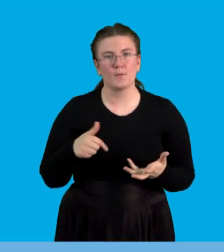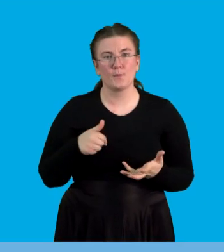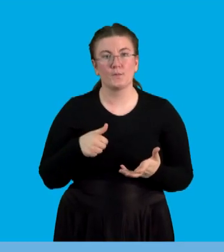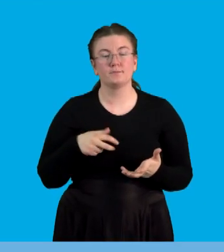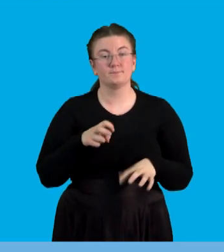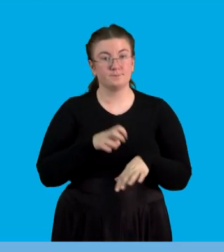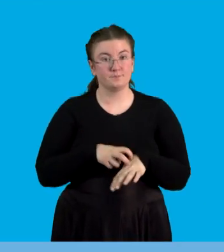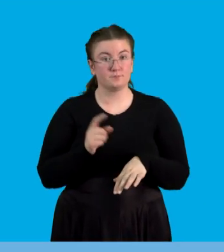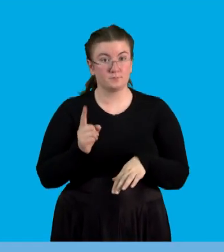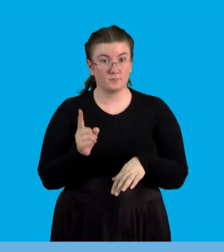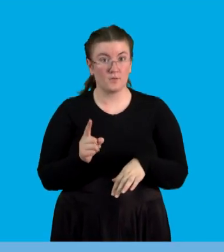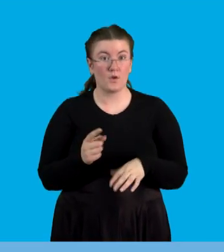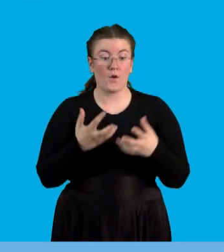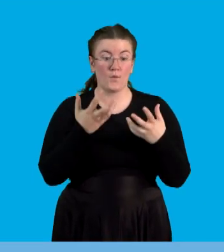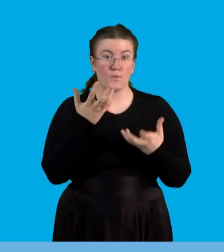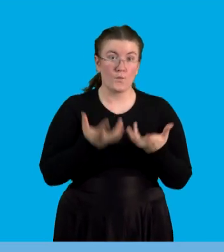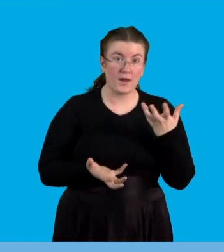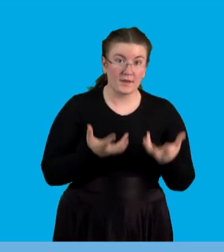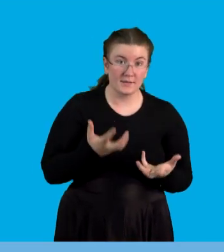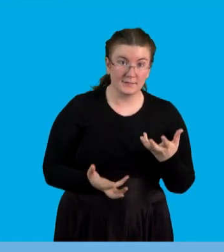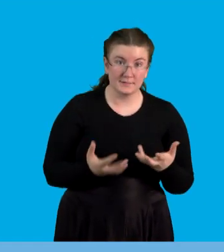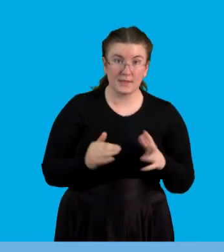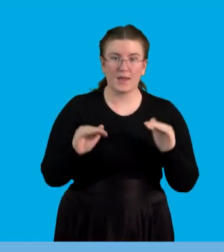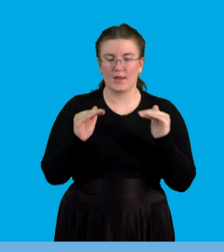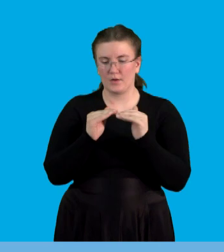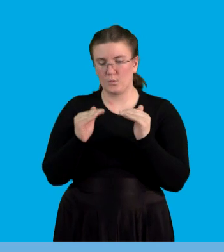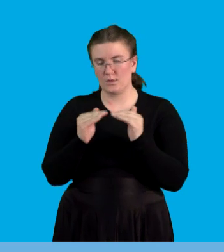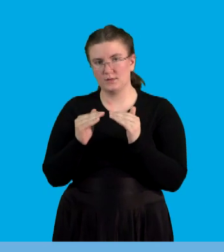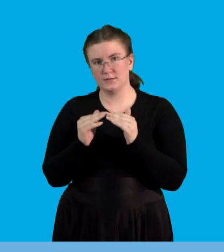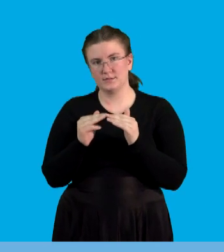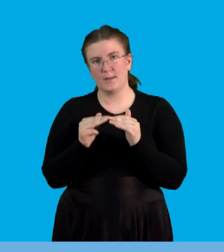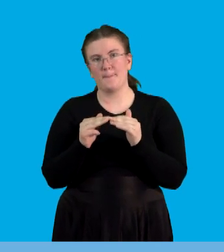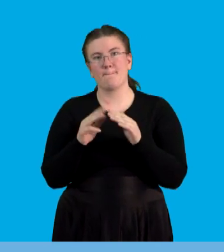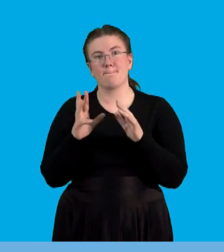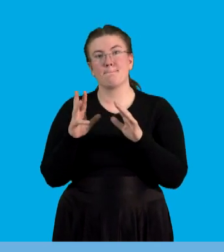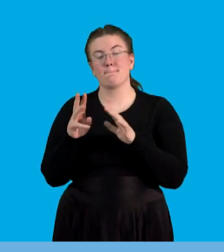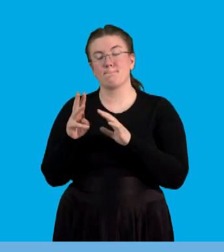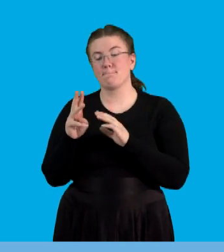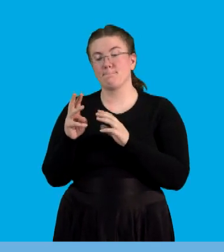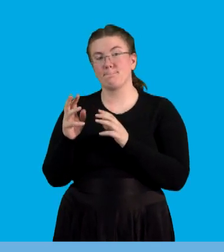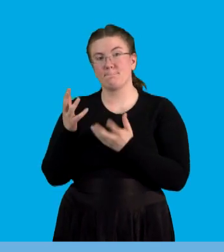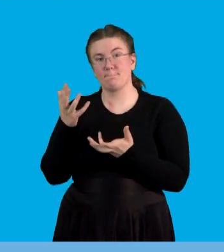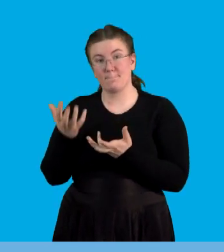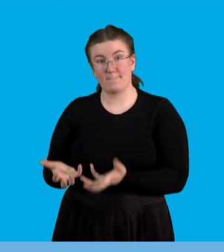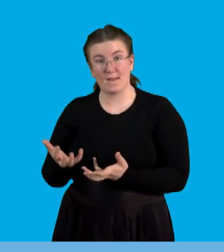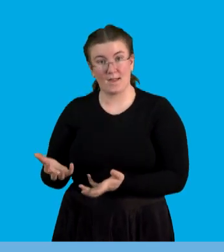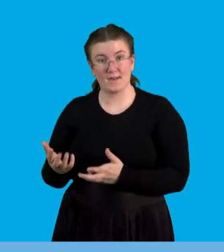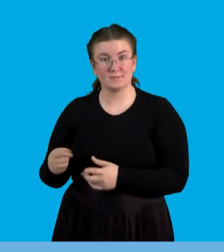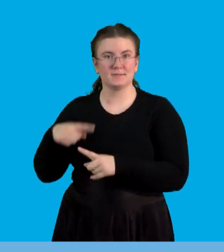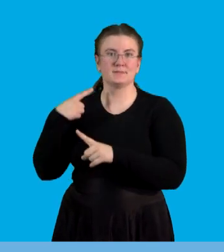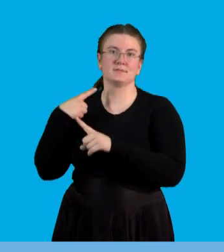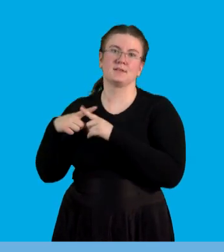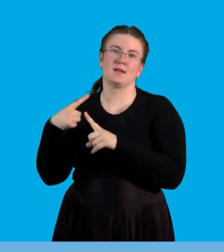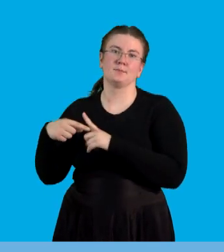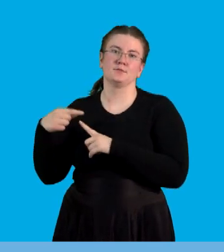the following. Weight is now going to be mass multiplied by the gravitational acceleration.